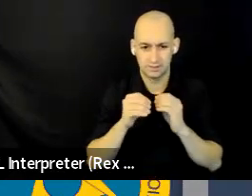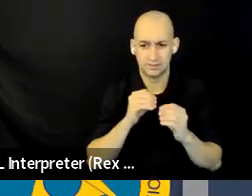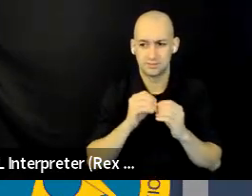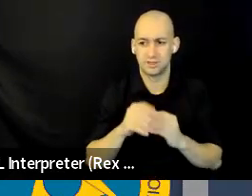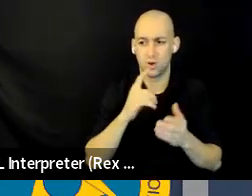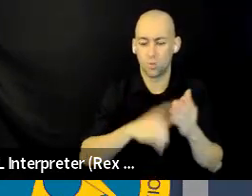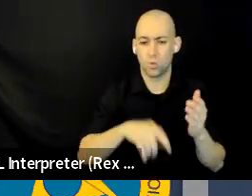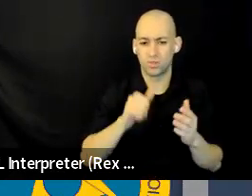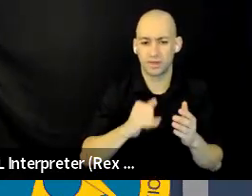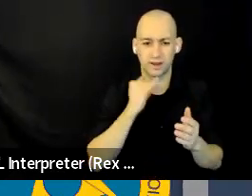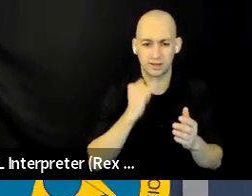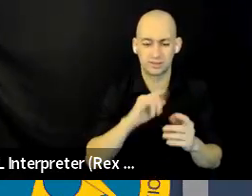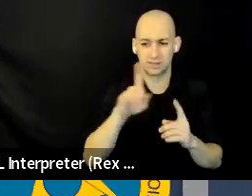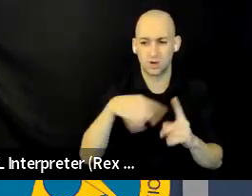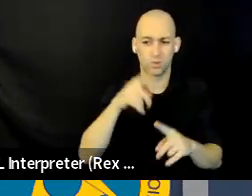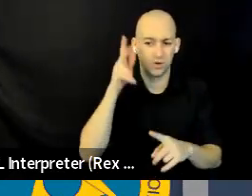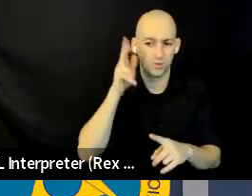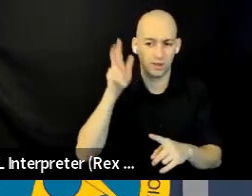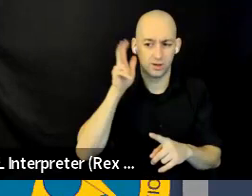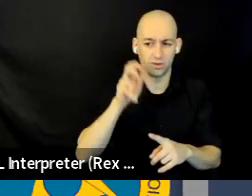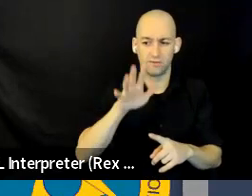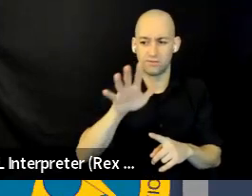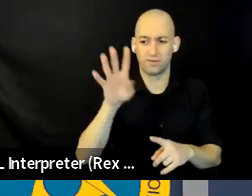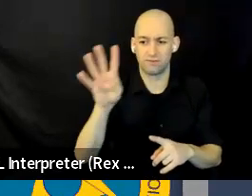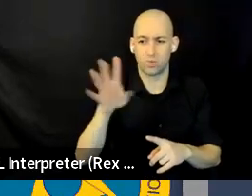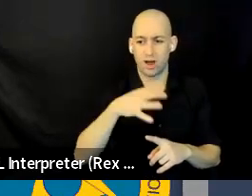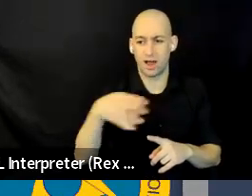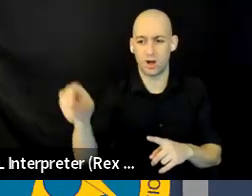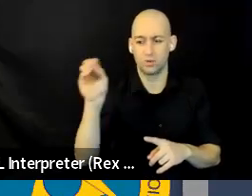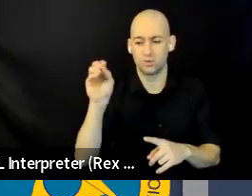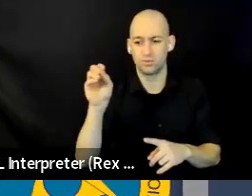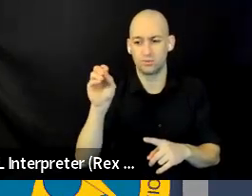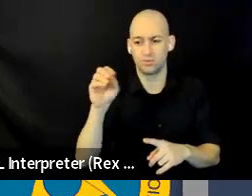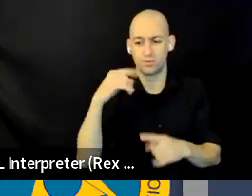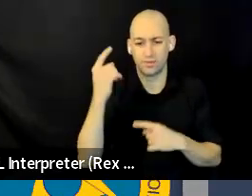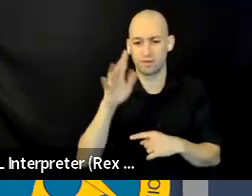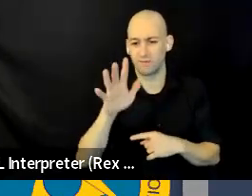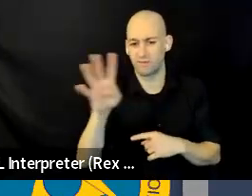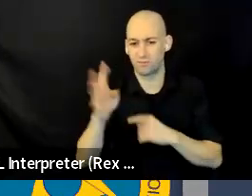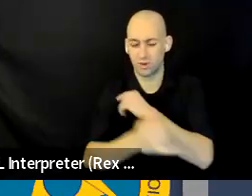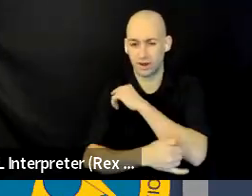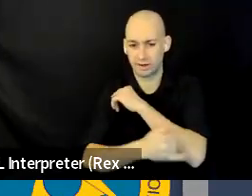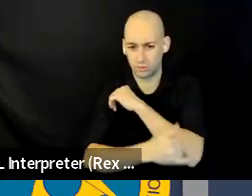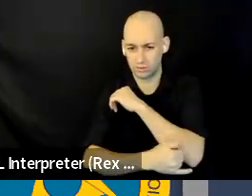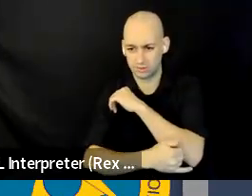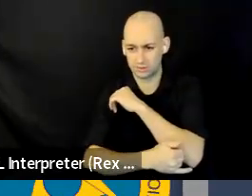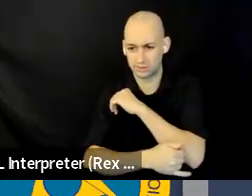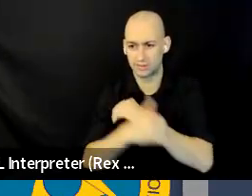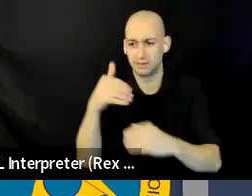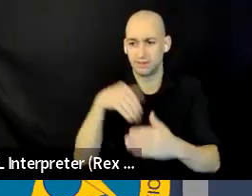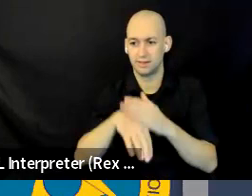that is. So when you hear 54 out of 50, I think it was 54 counties out of 58 counties in the